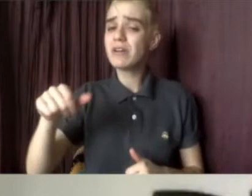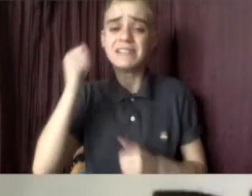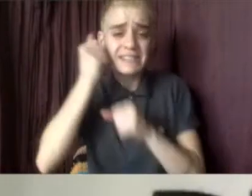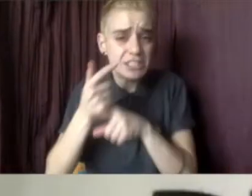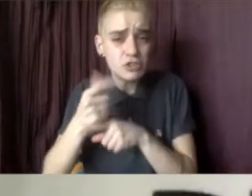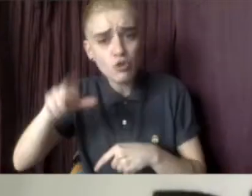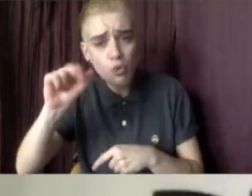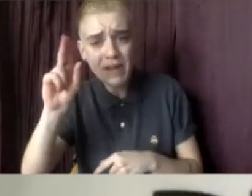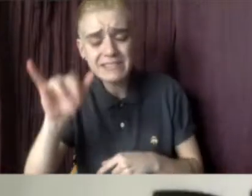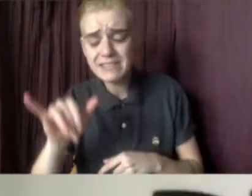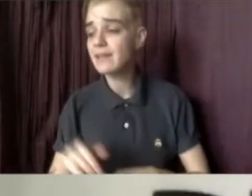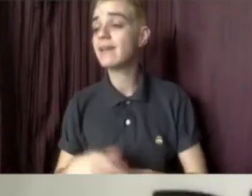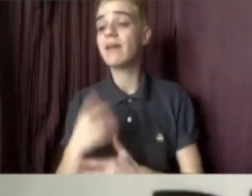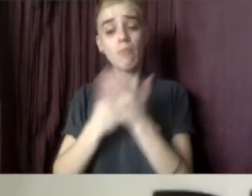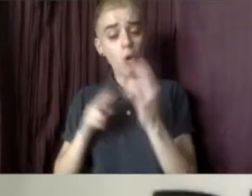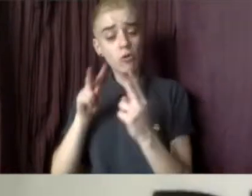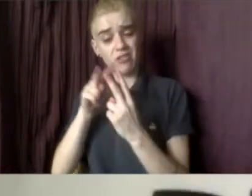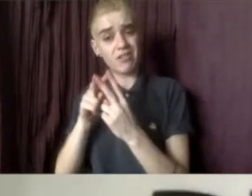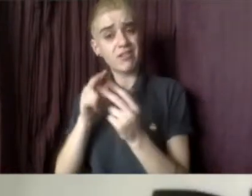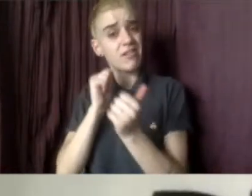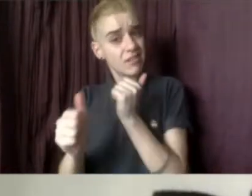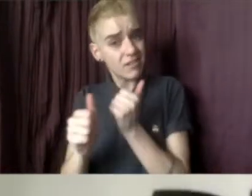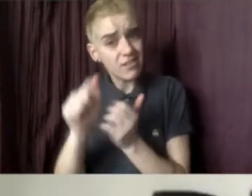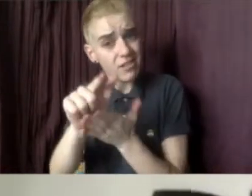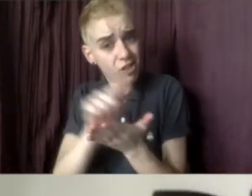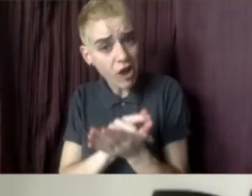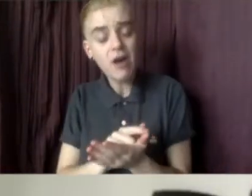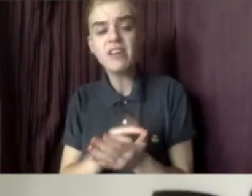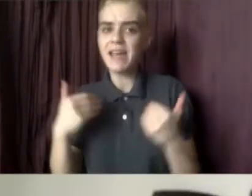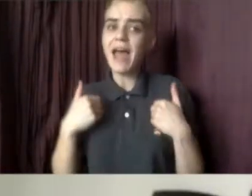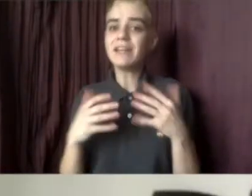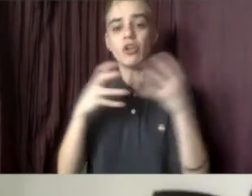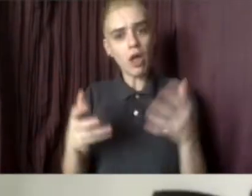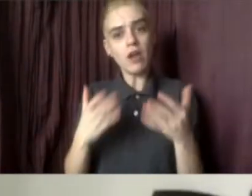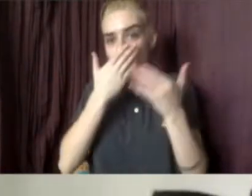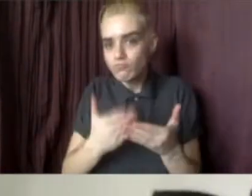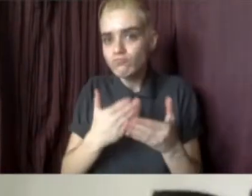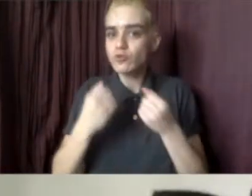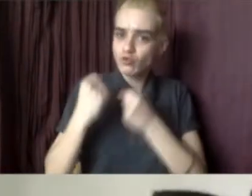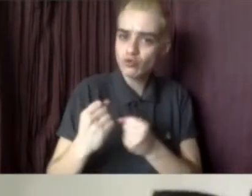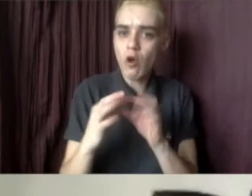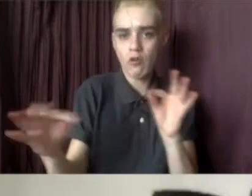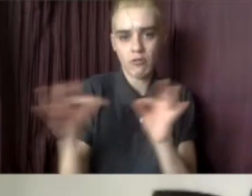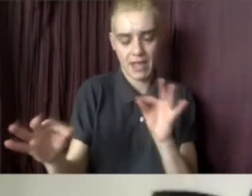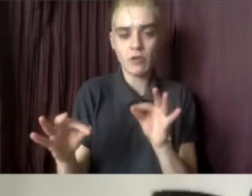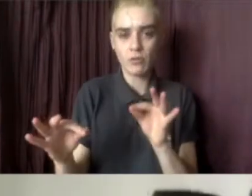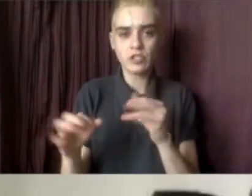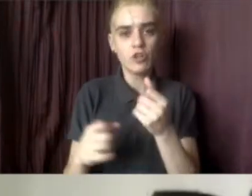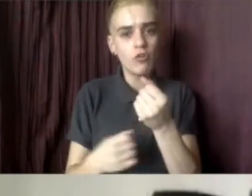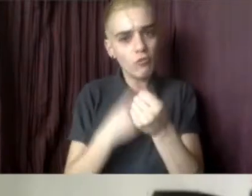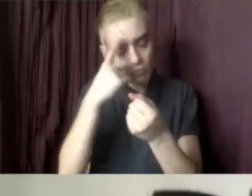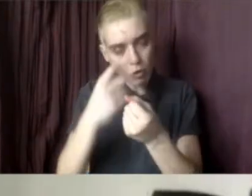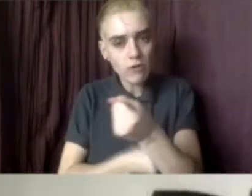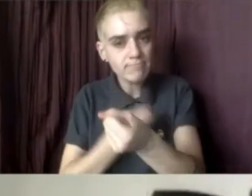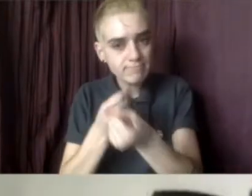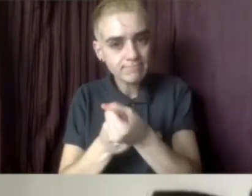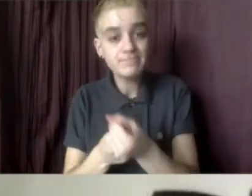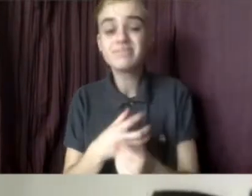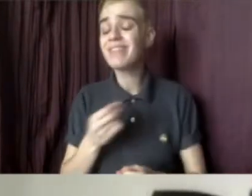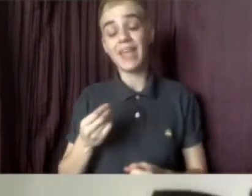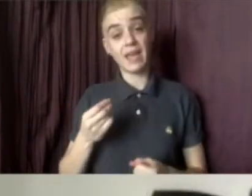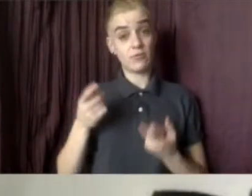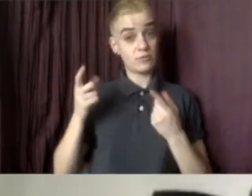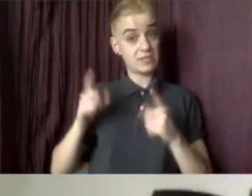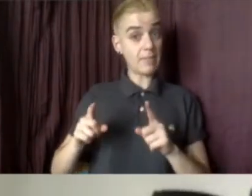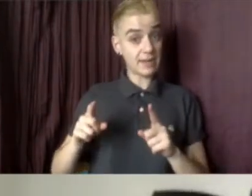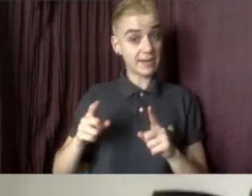it. We are not funding this. And we as a country, we have to have the political will to say we will fund these